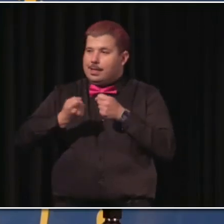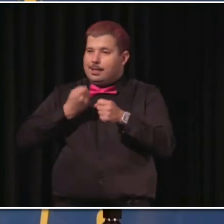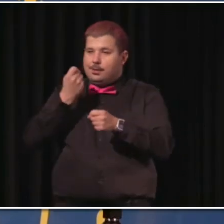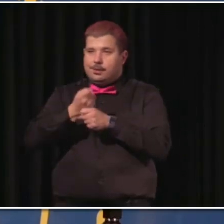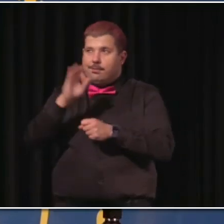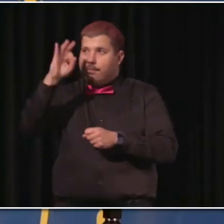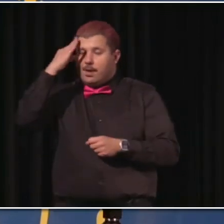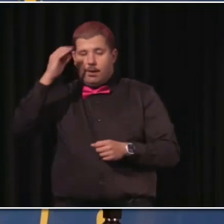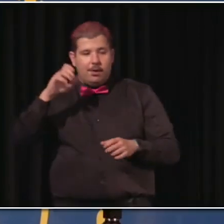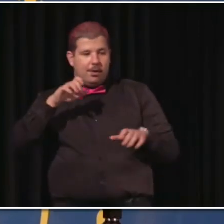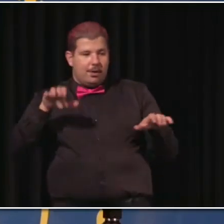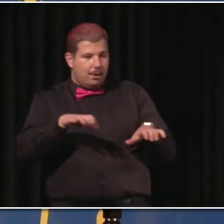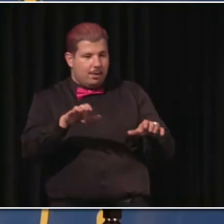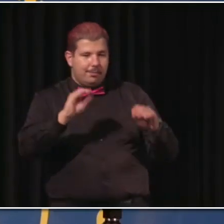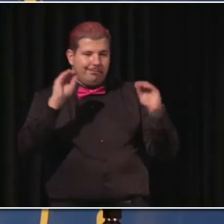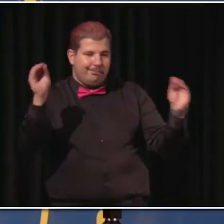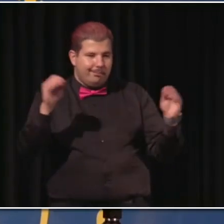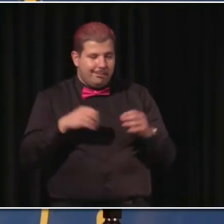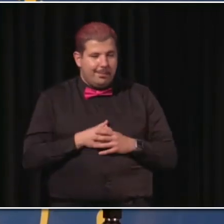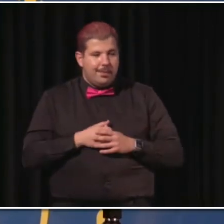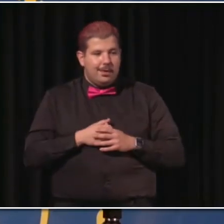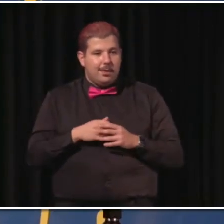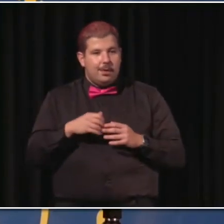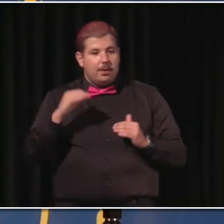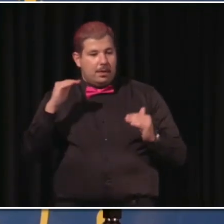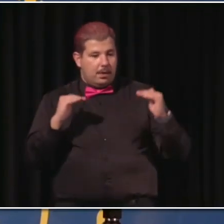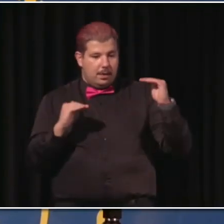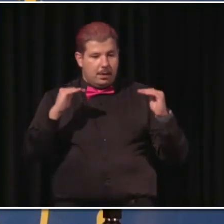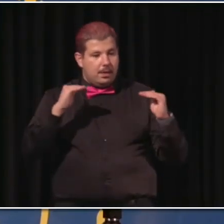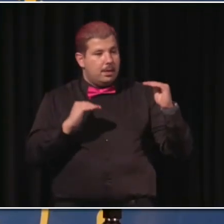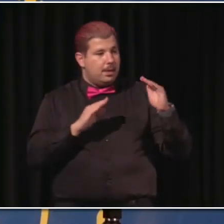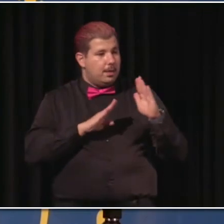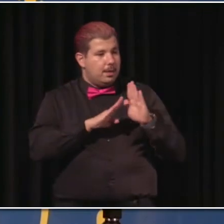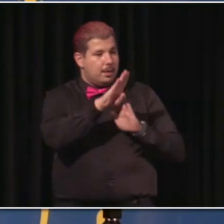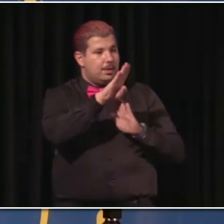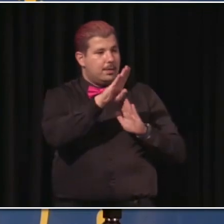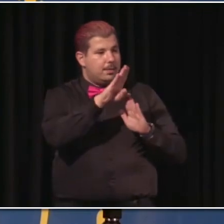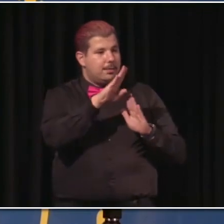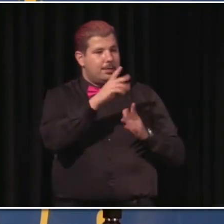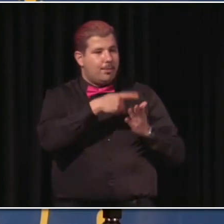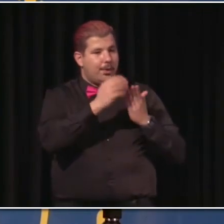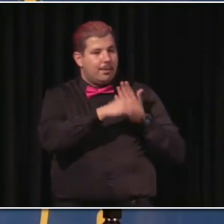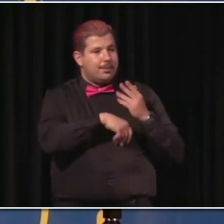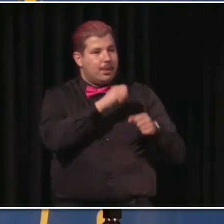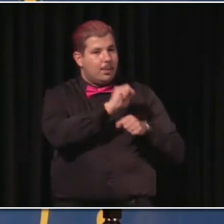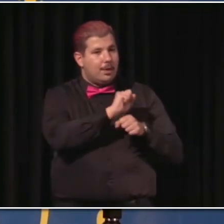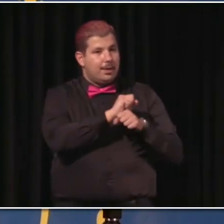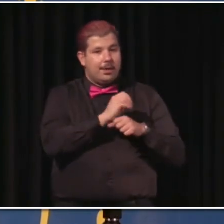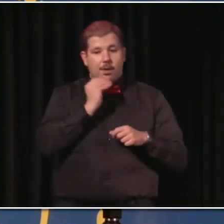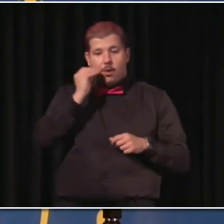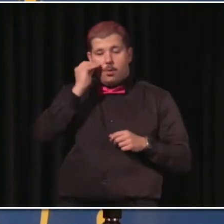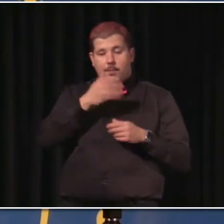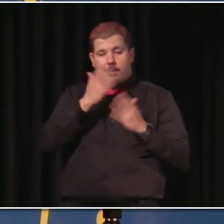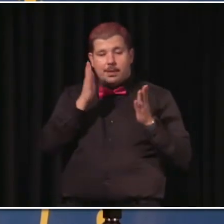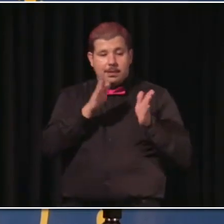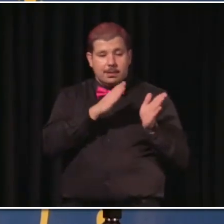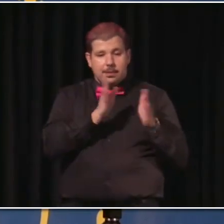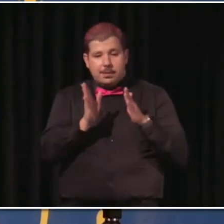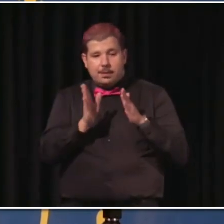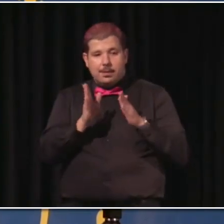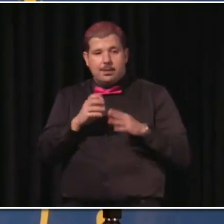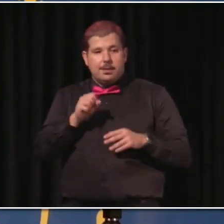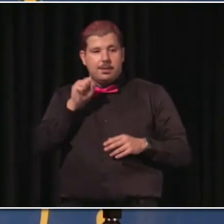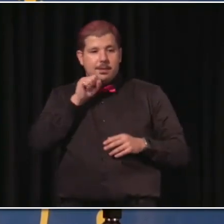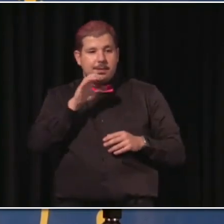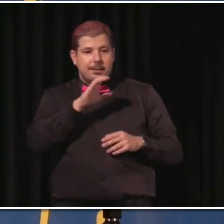inaction. Or we could scale up the programs that work, like homeless diversion and the senior shallow